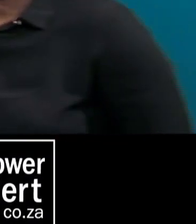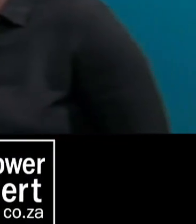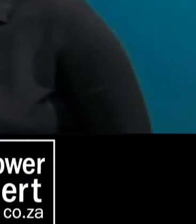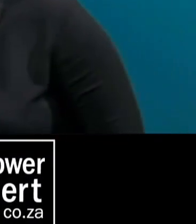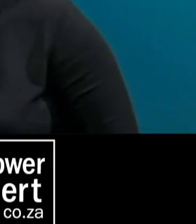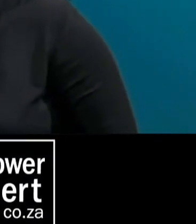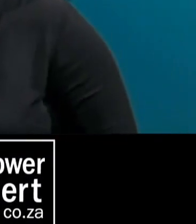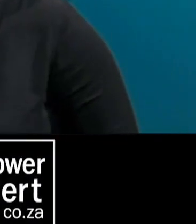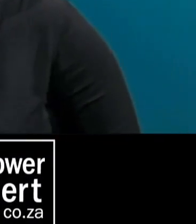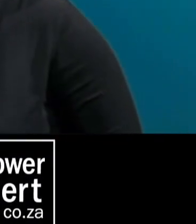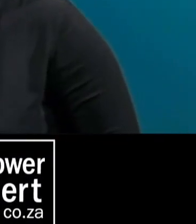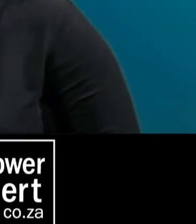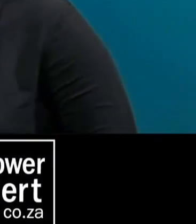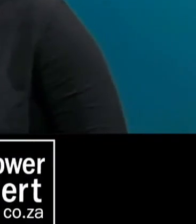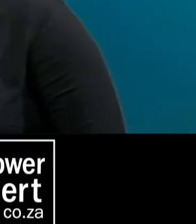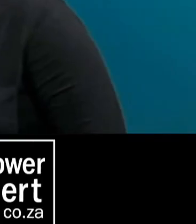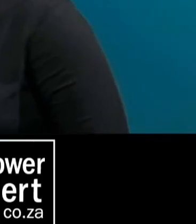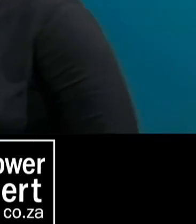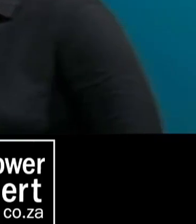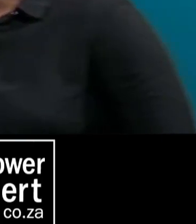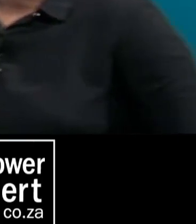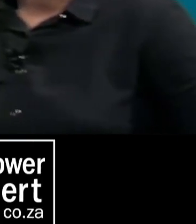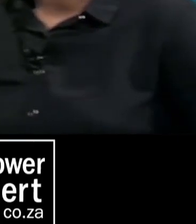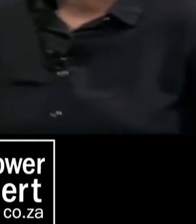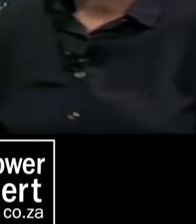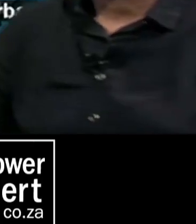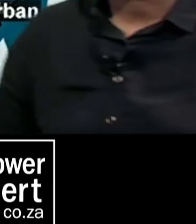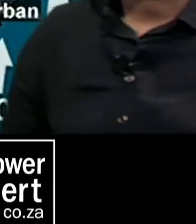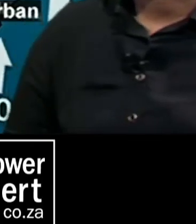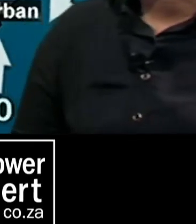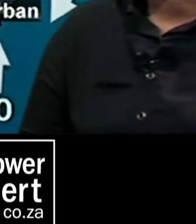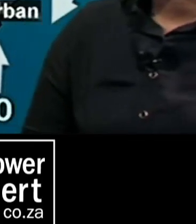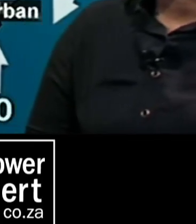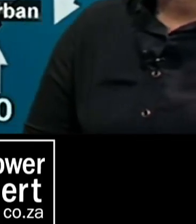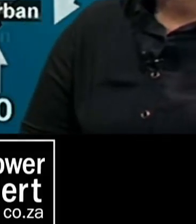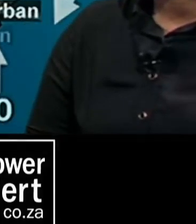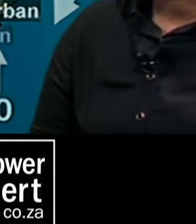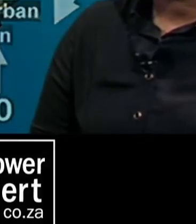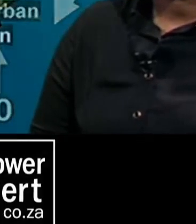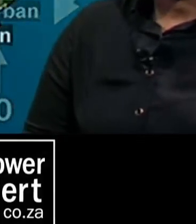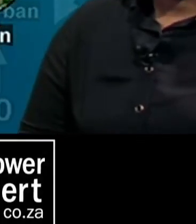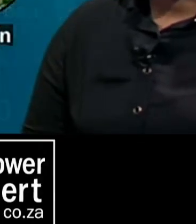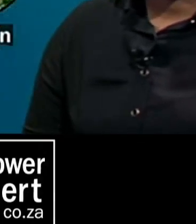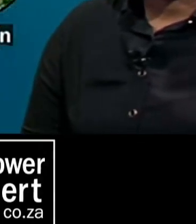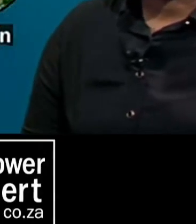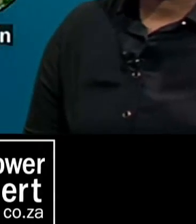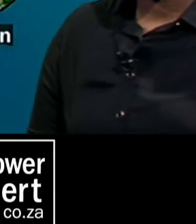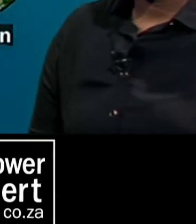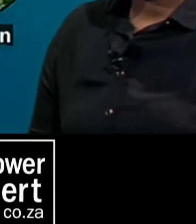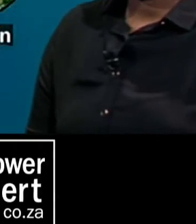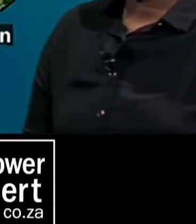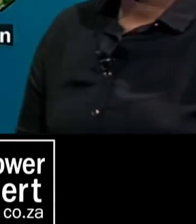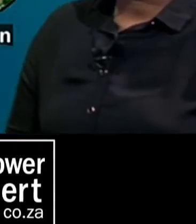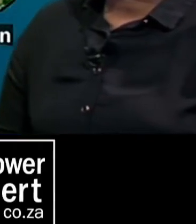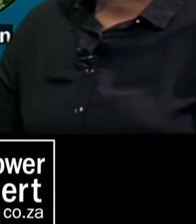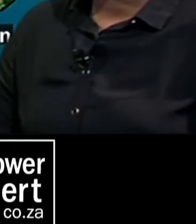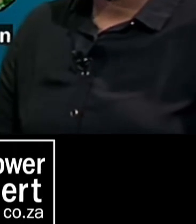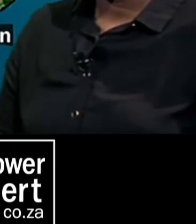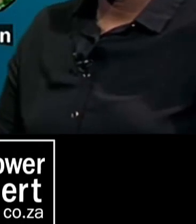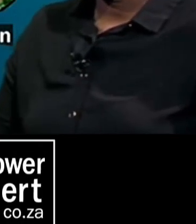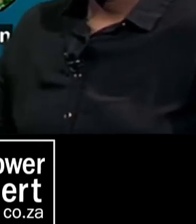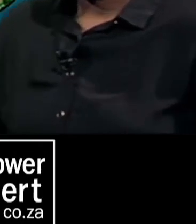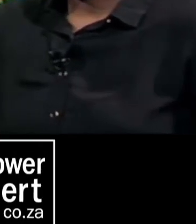fa go tlana le dipula tse di matla ka diperesente di le 80 ka kwa province ya kwa Western Cape me re lebelle mo tsatsing la ka moso teng ba ponela